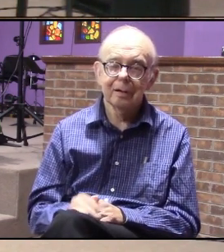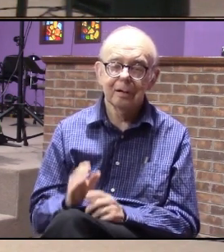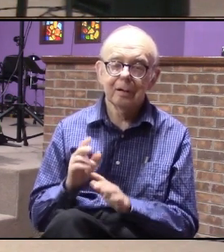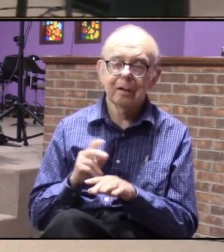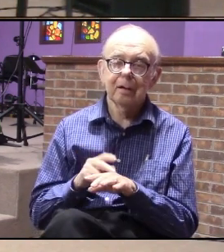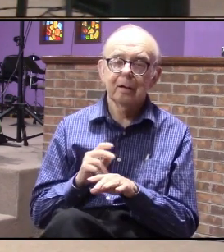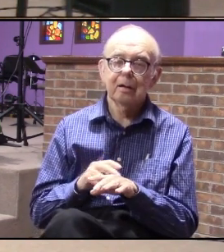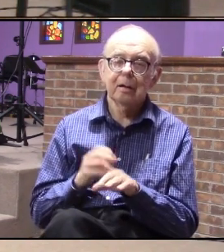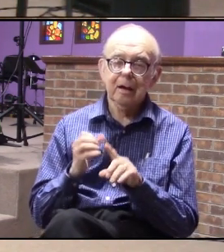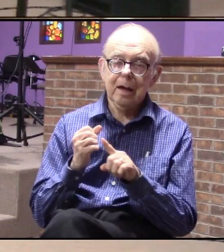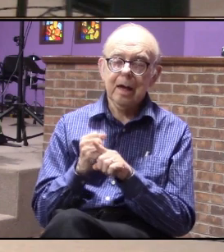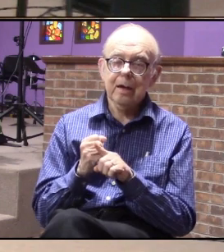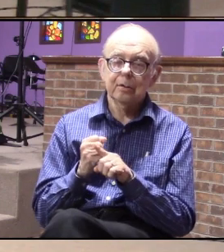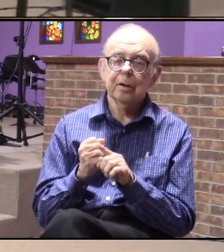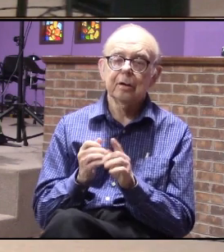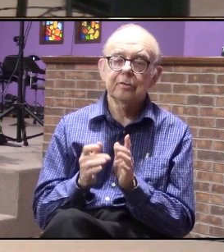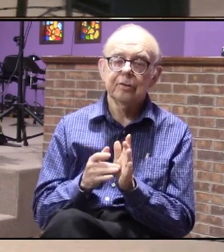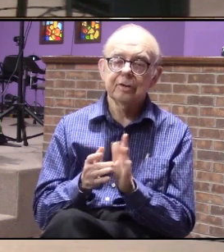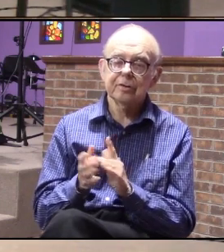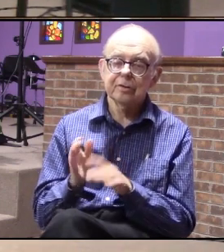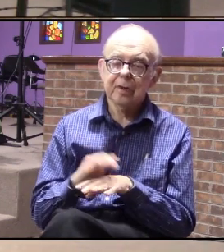Peter held steadfast